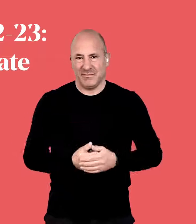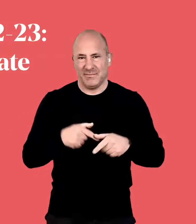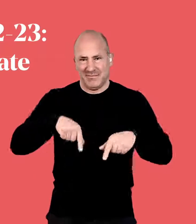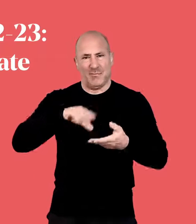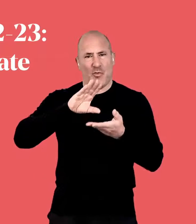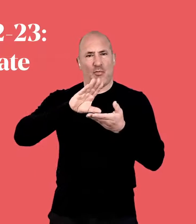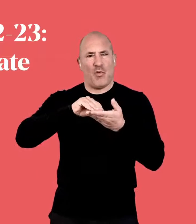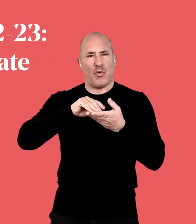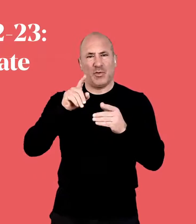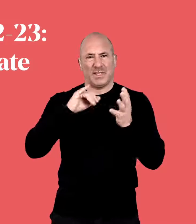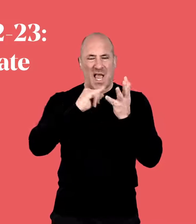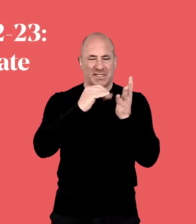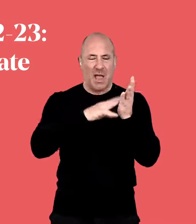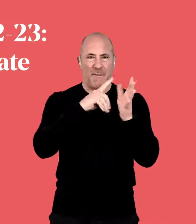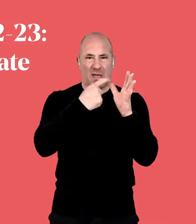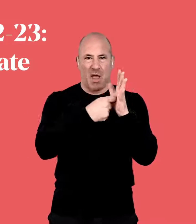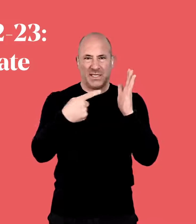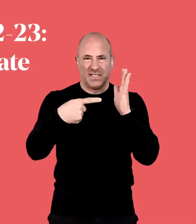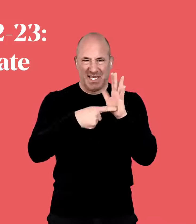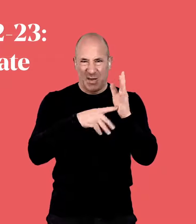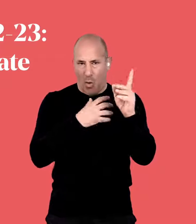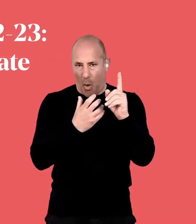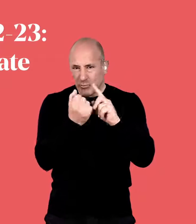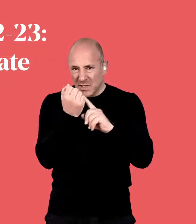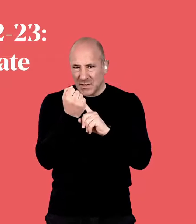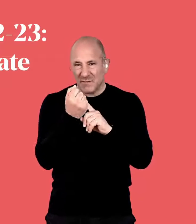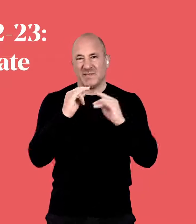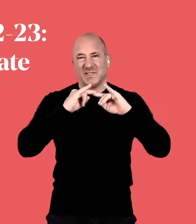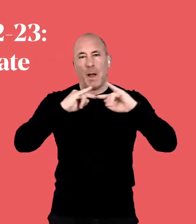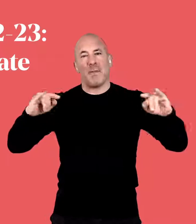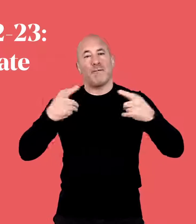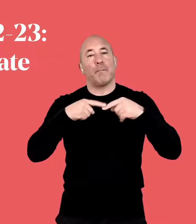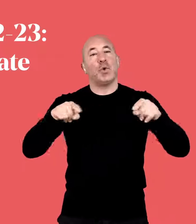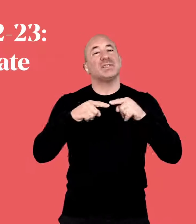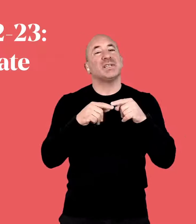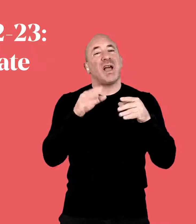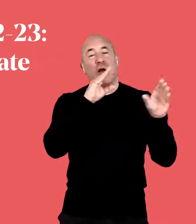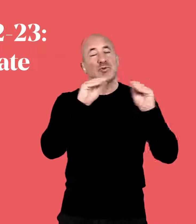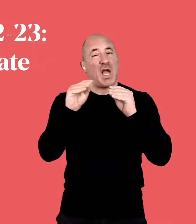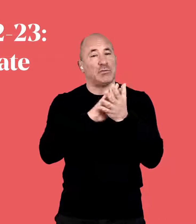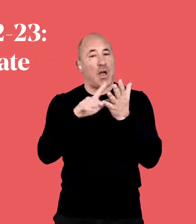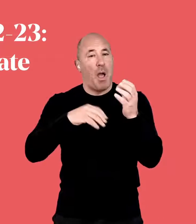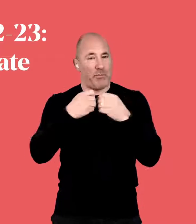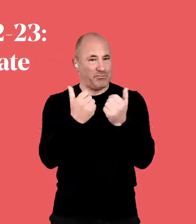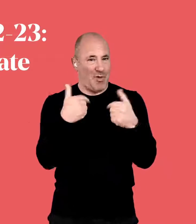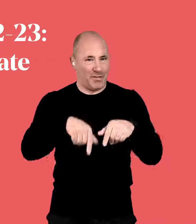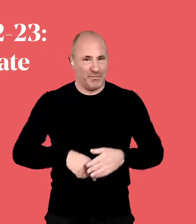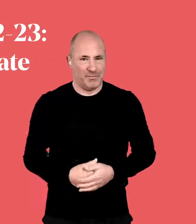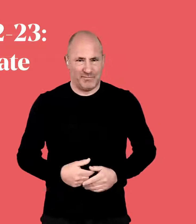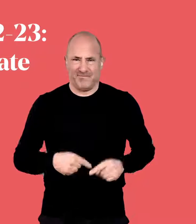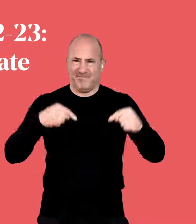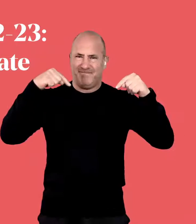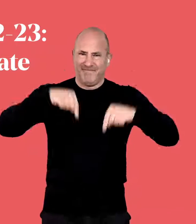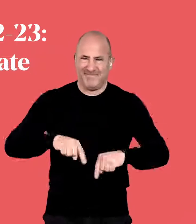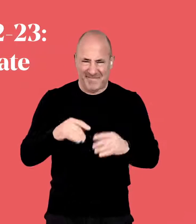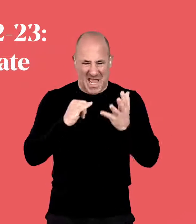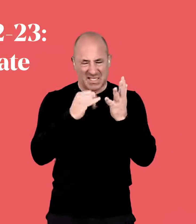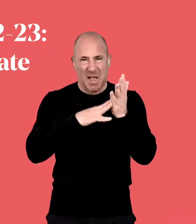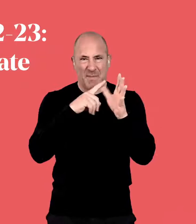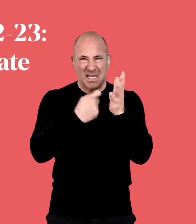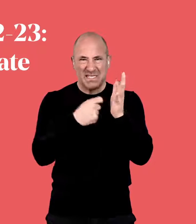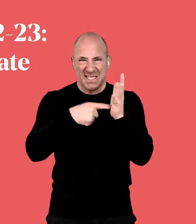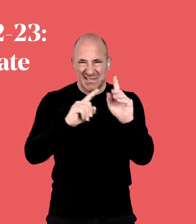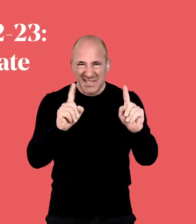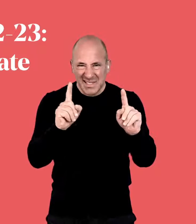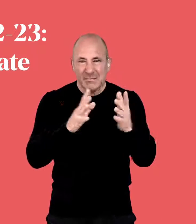recorded session on the SMART Objectives template for Music Education Hubs. In this context, the acronym SMART